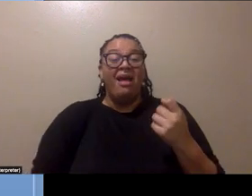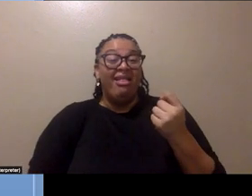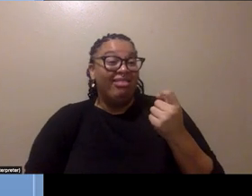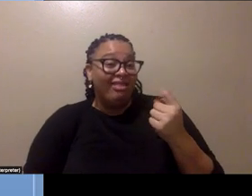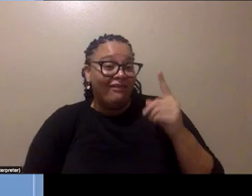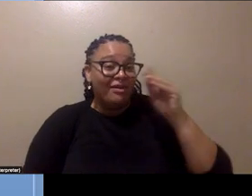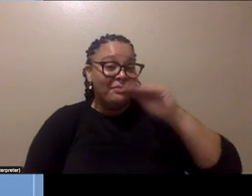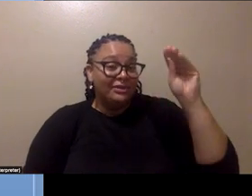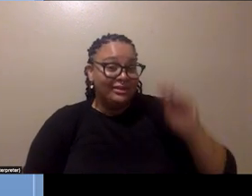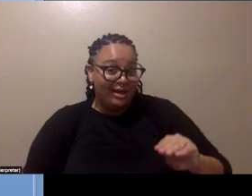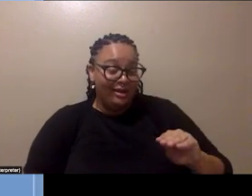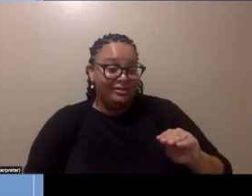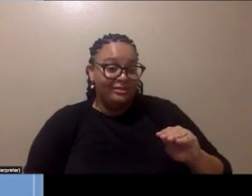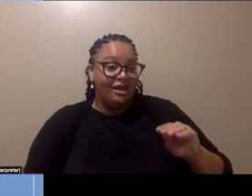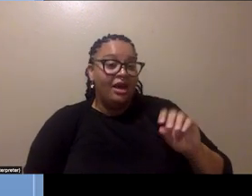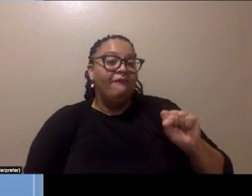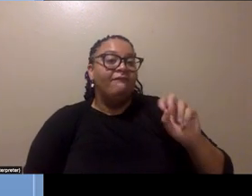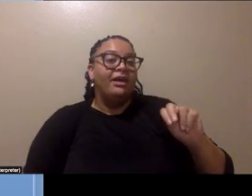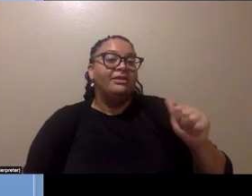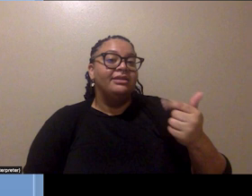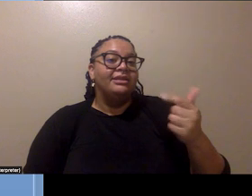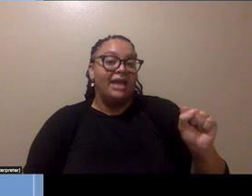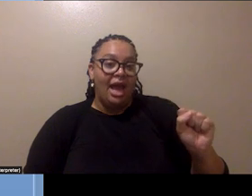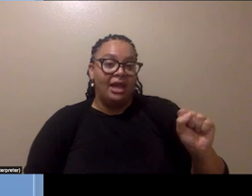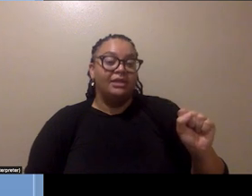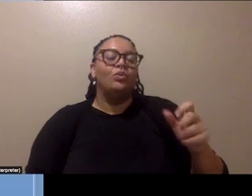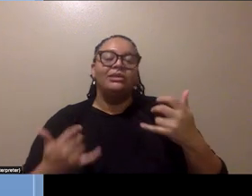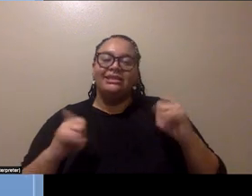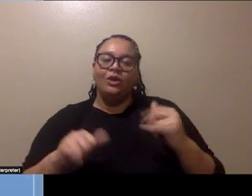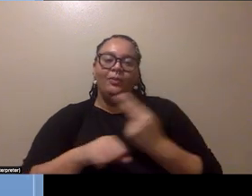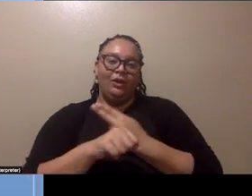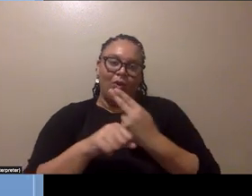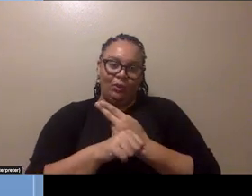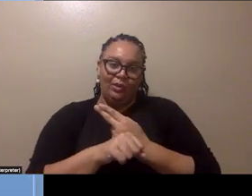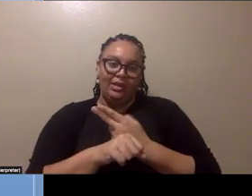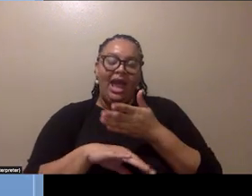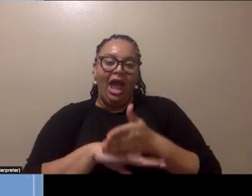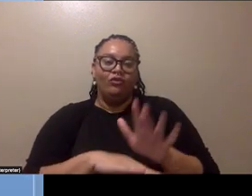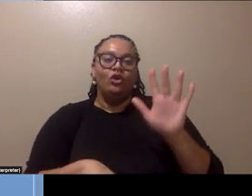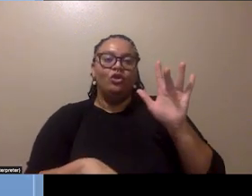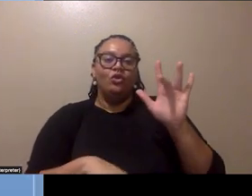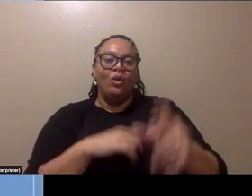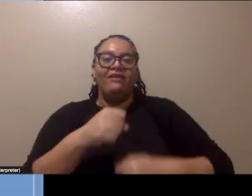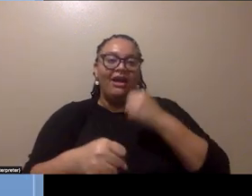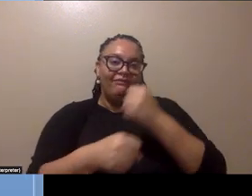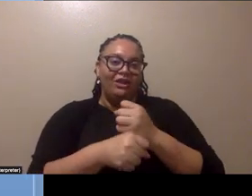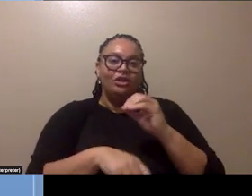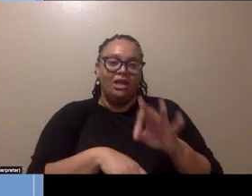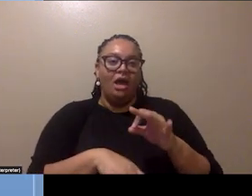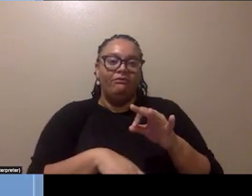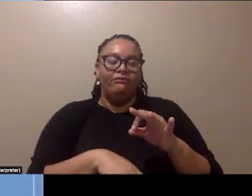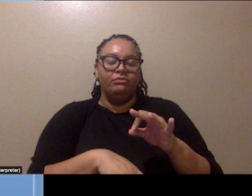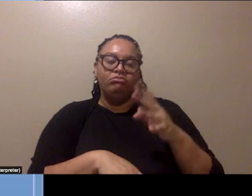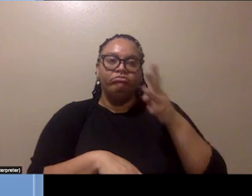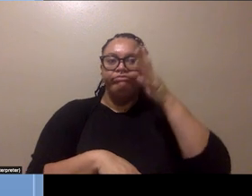was only about 11% of our snags across the 2 years were still being used after